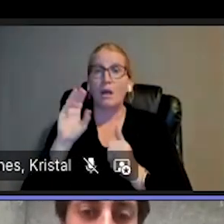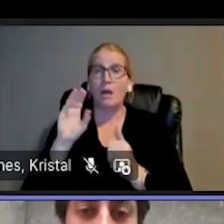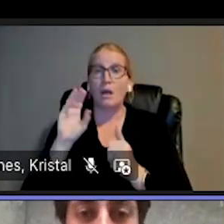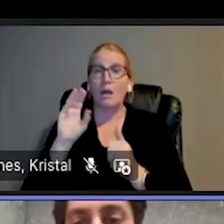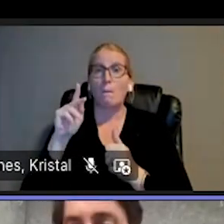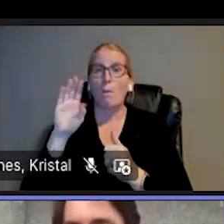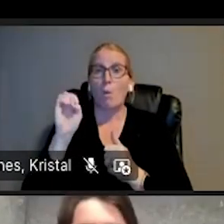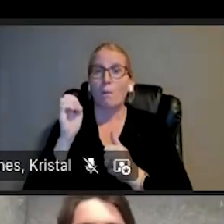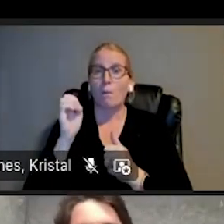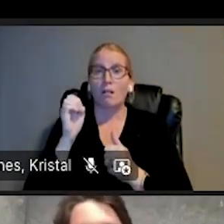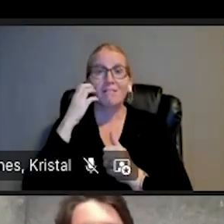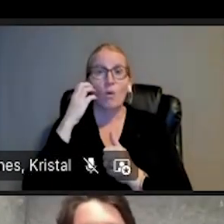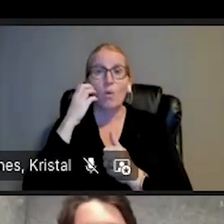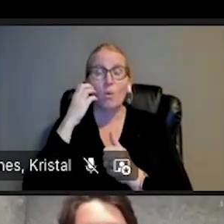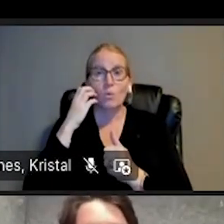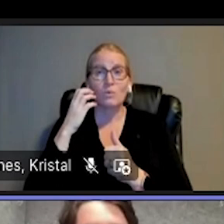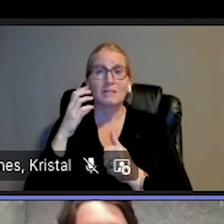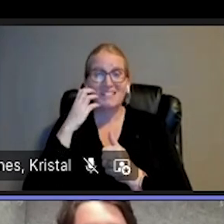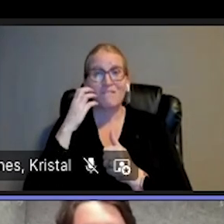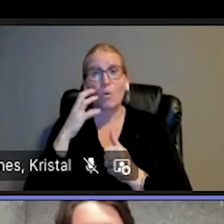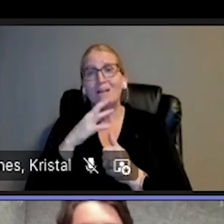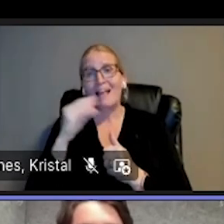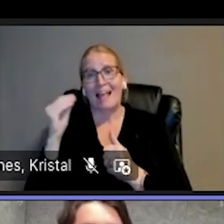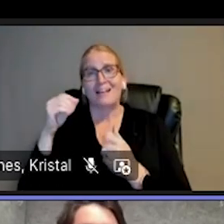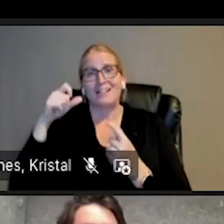services and care.